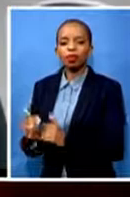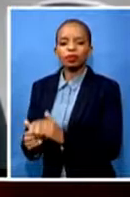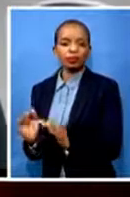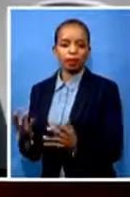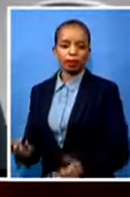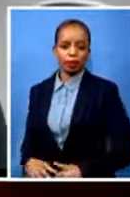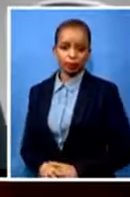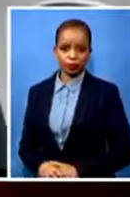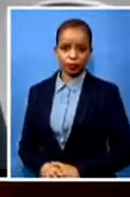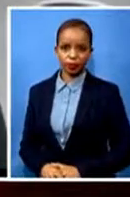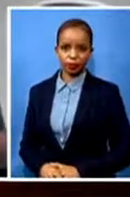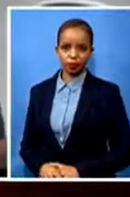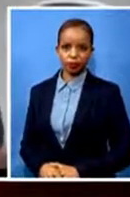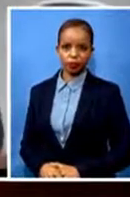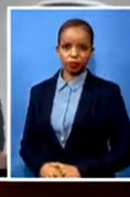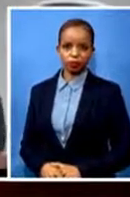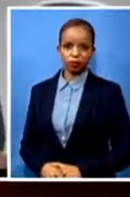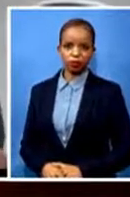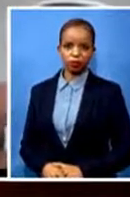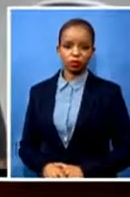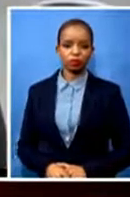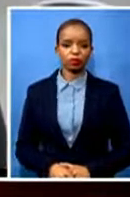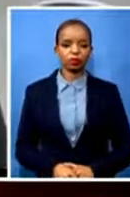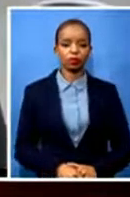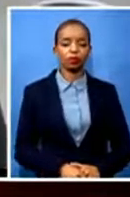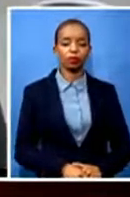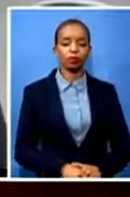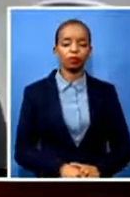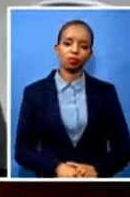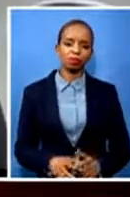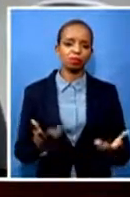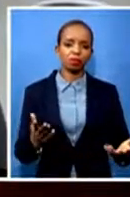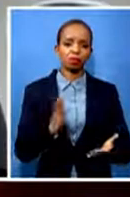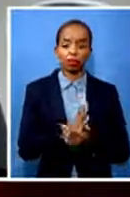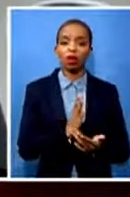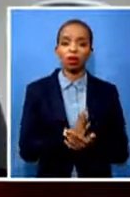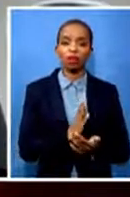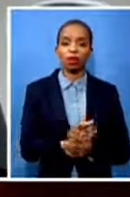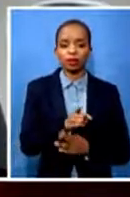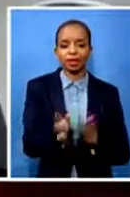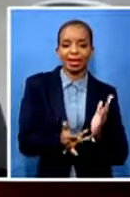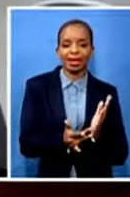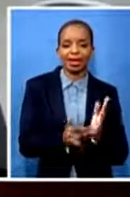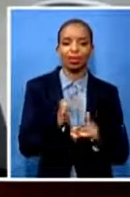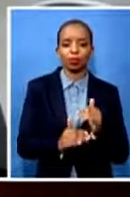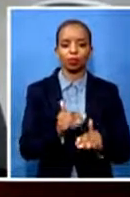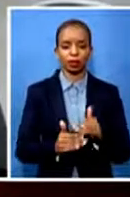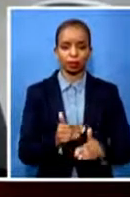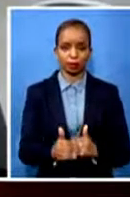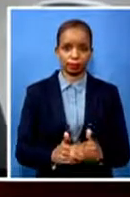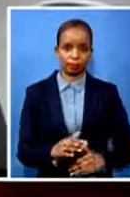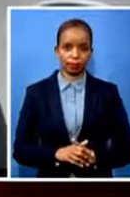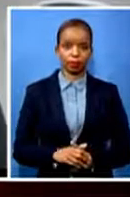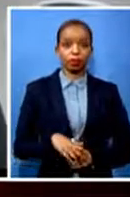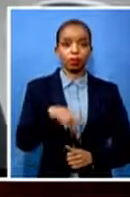Of course, it's a technical process. First, the intention is to have in each and every